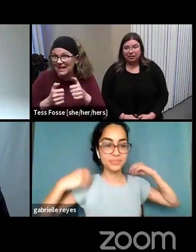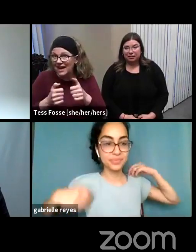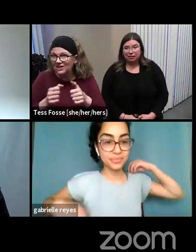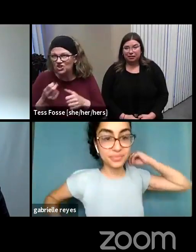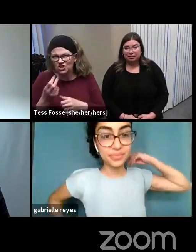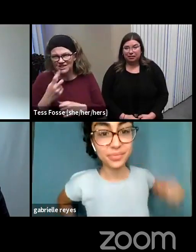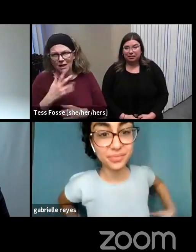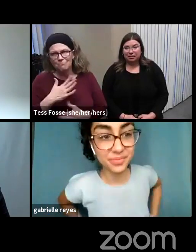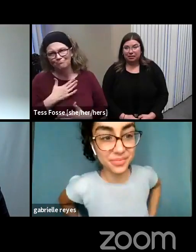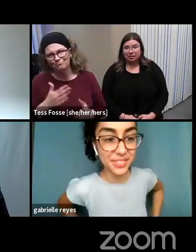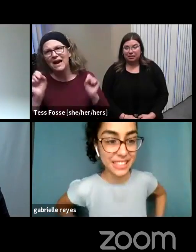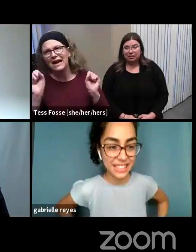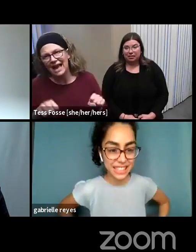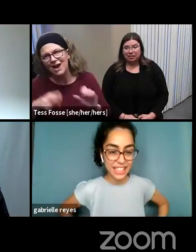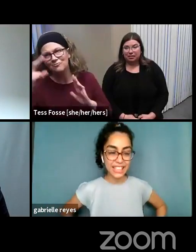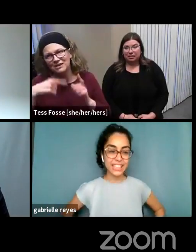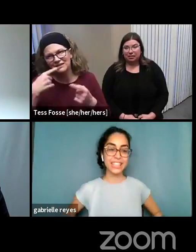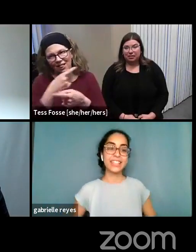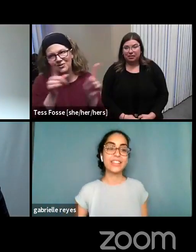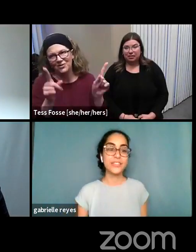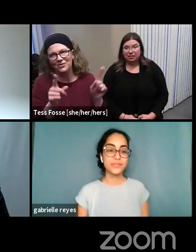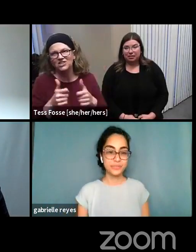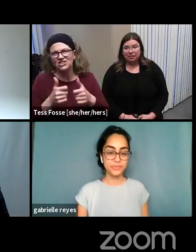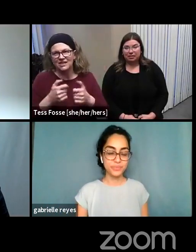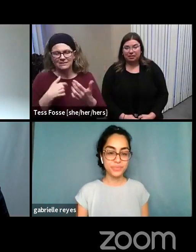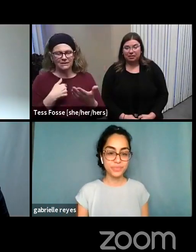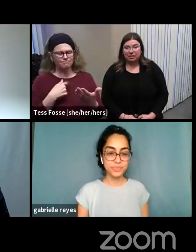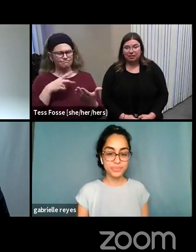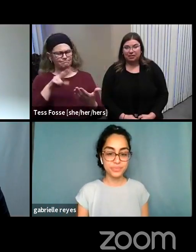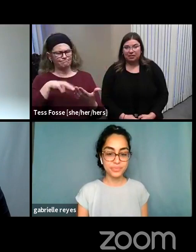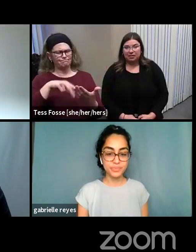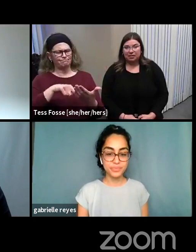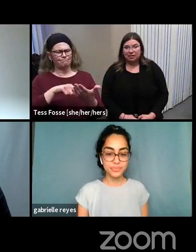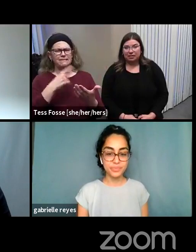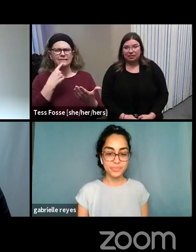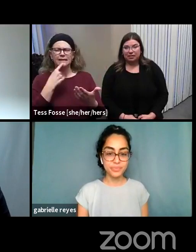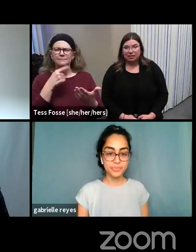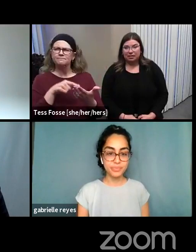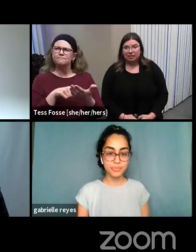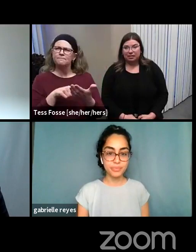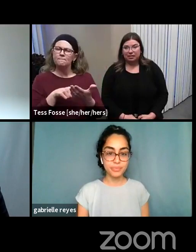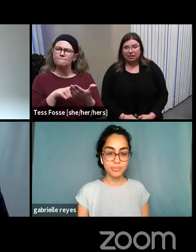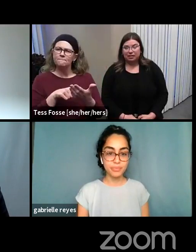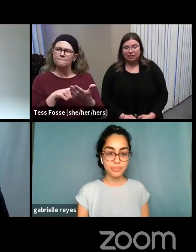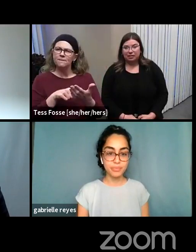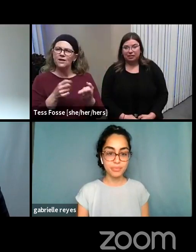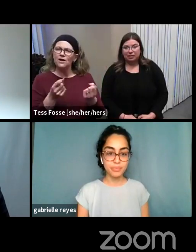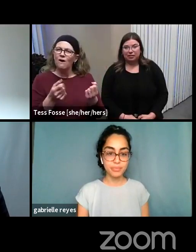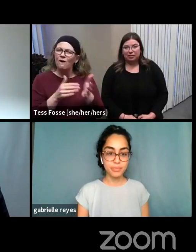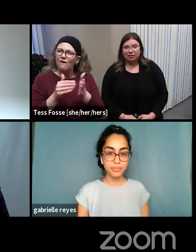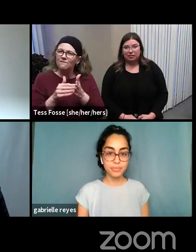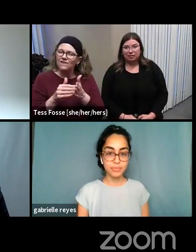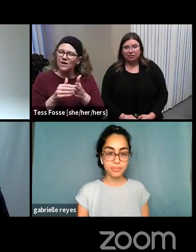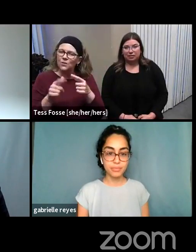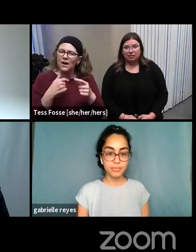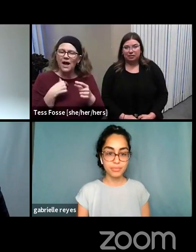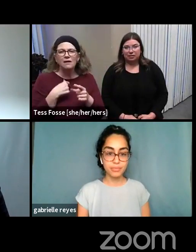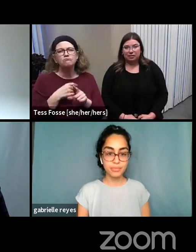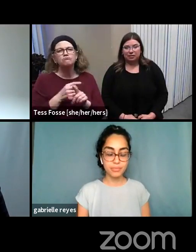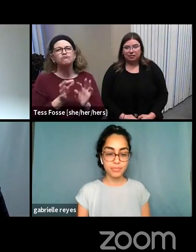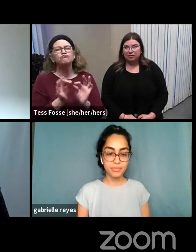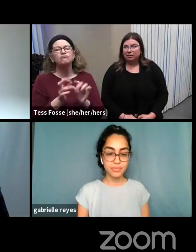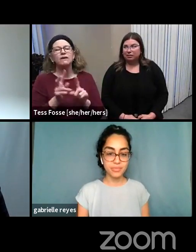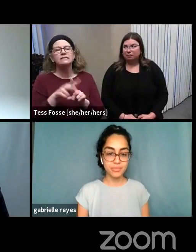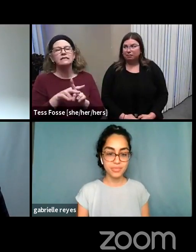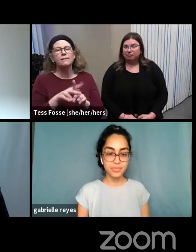said I could, that she sent me. So she said, There's so many times when I'm on an assignment and